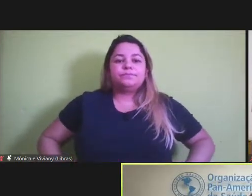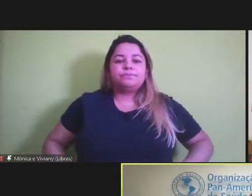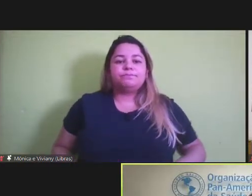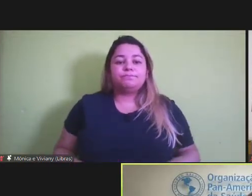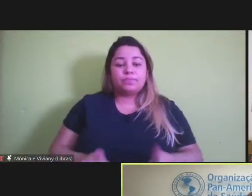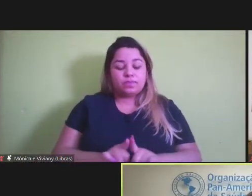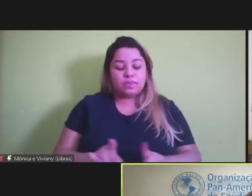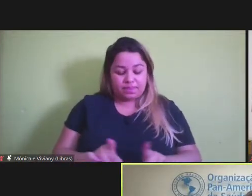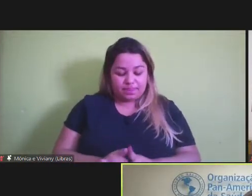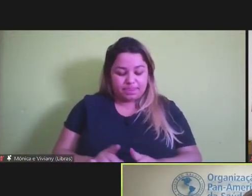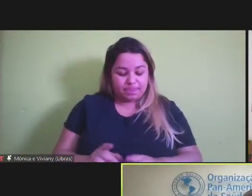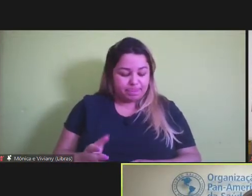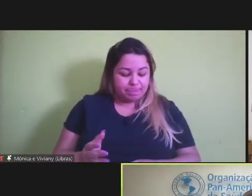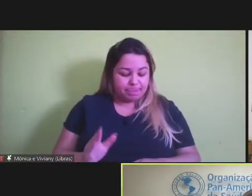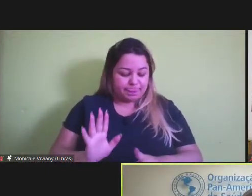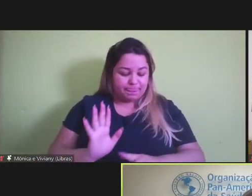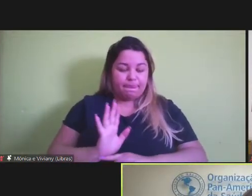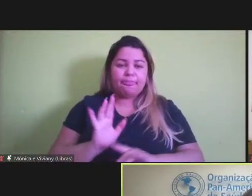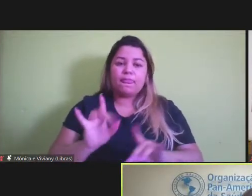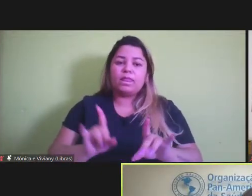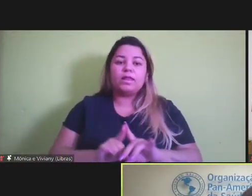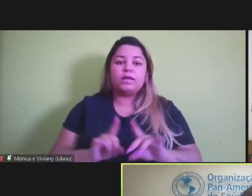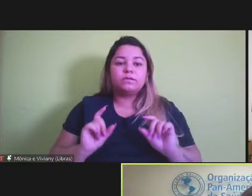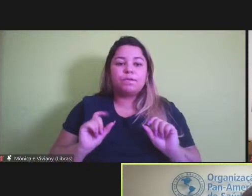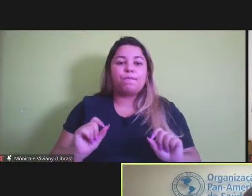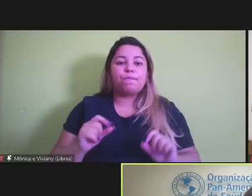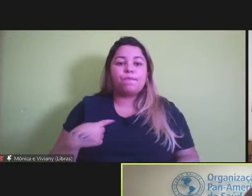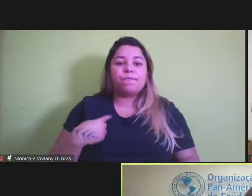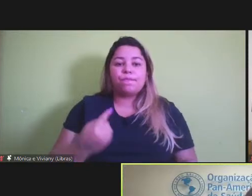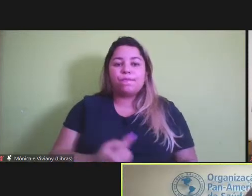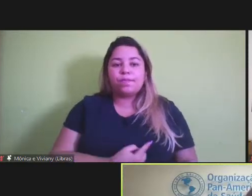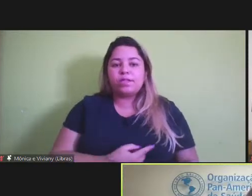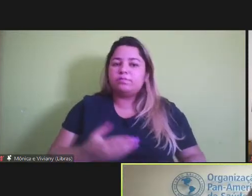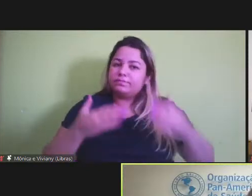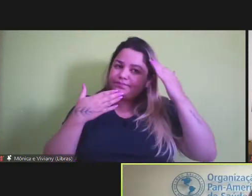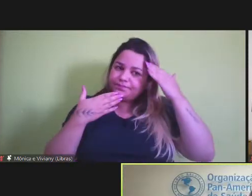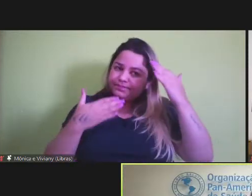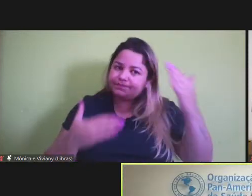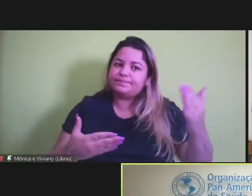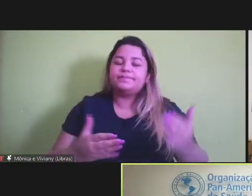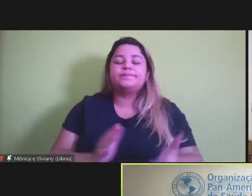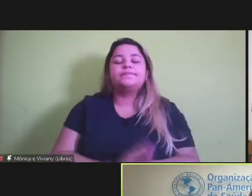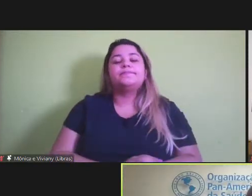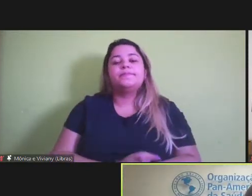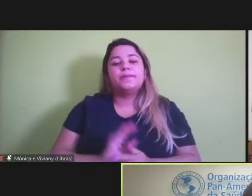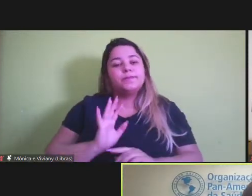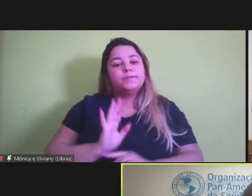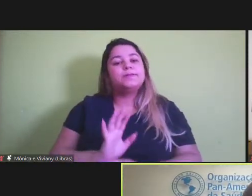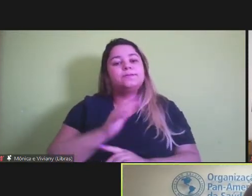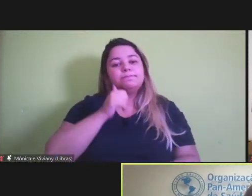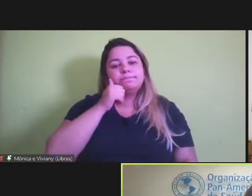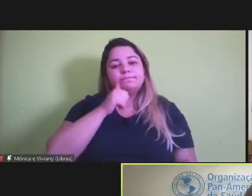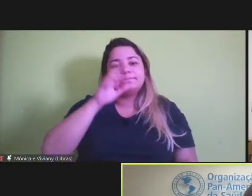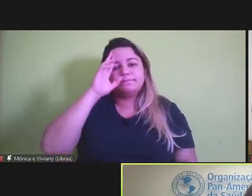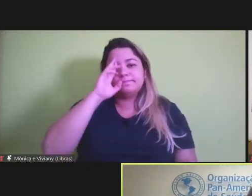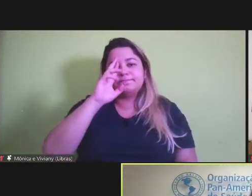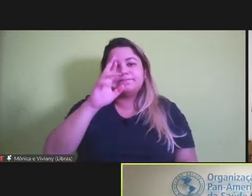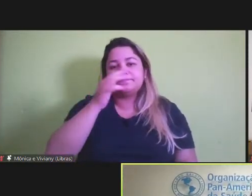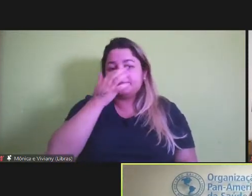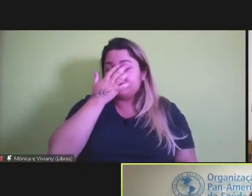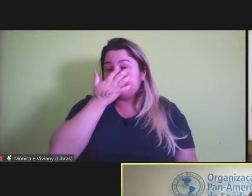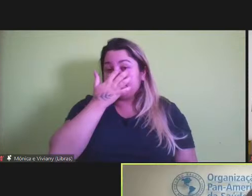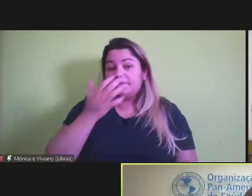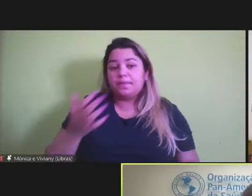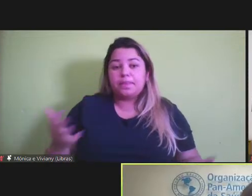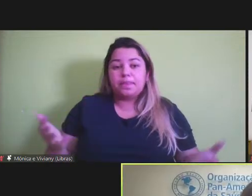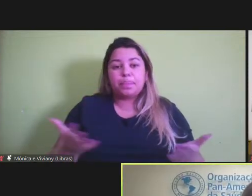and work on so we can improve it. So we do thank you very much for your contribution.